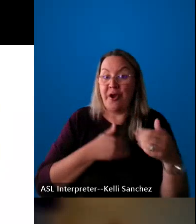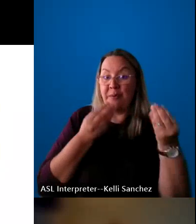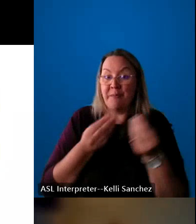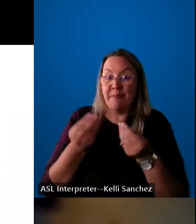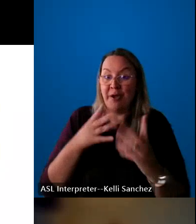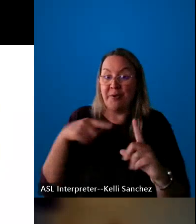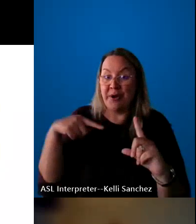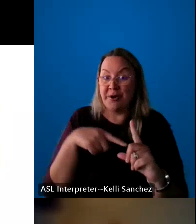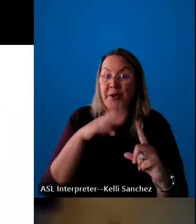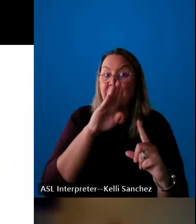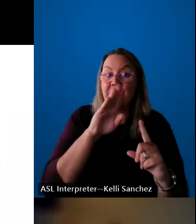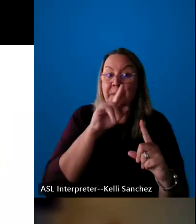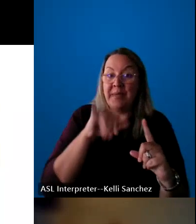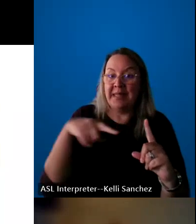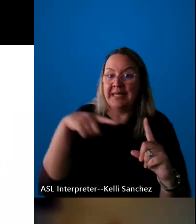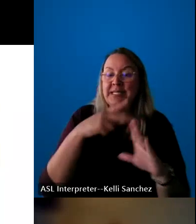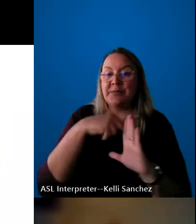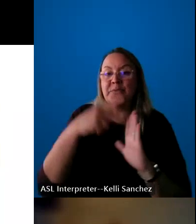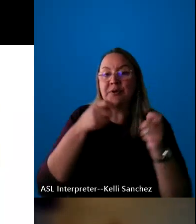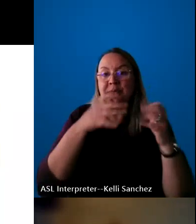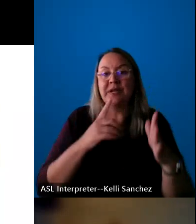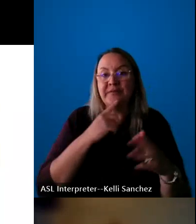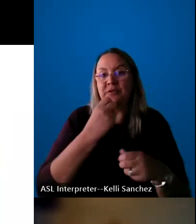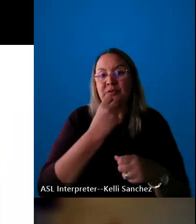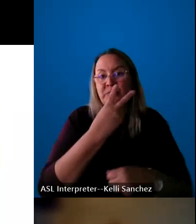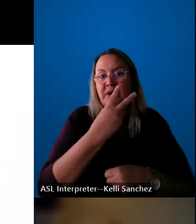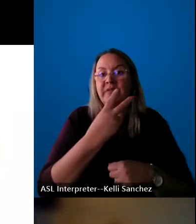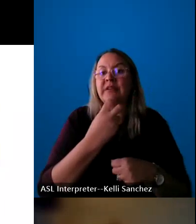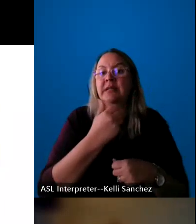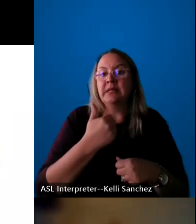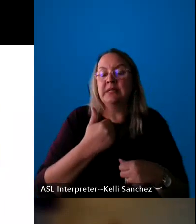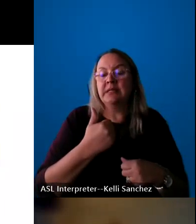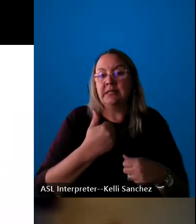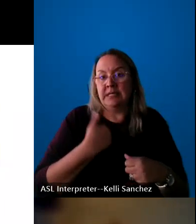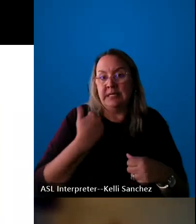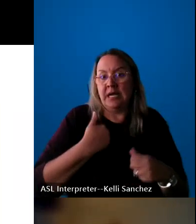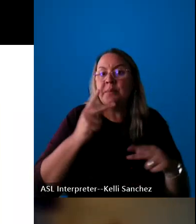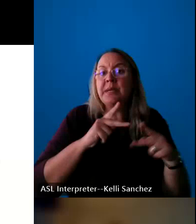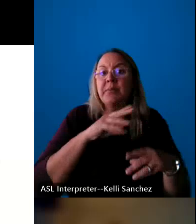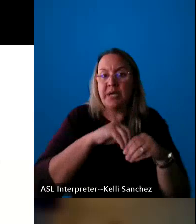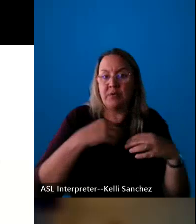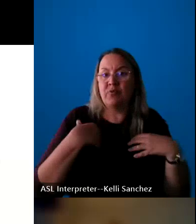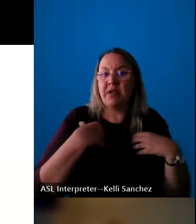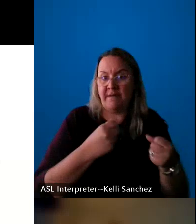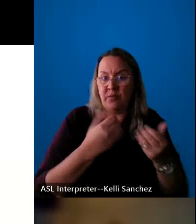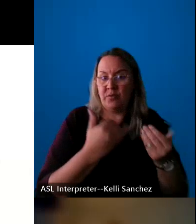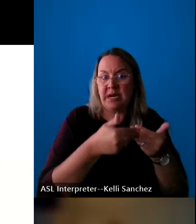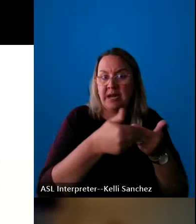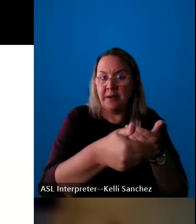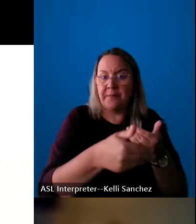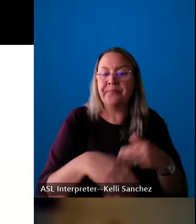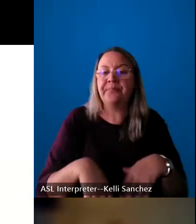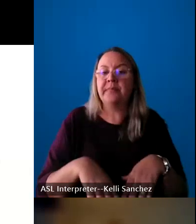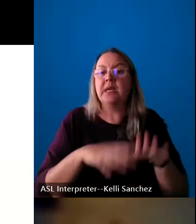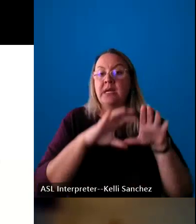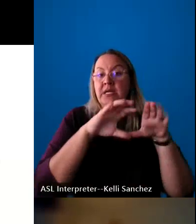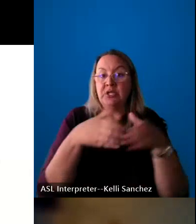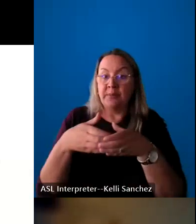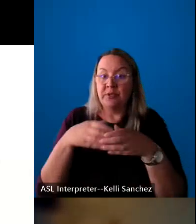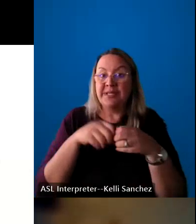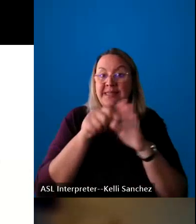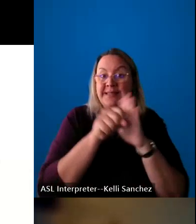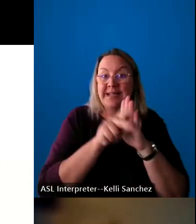Billy. Billy is the program manager for 12 young people in recovery chapters in the